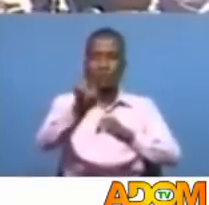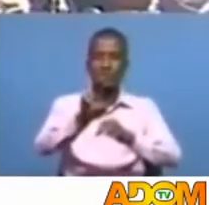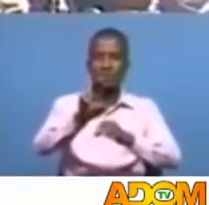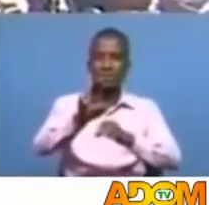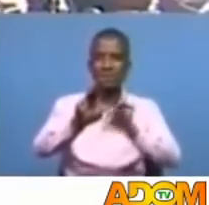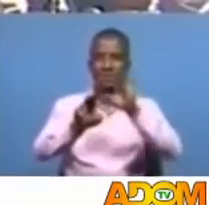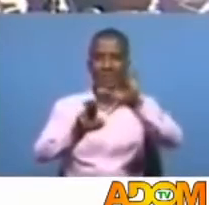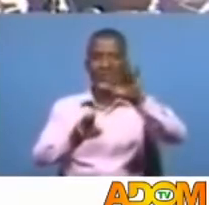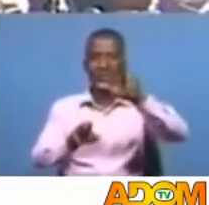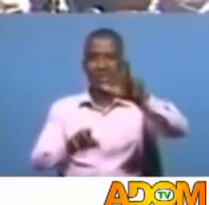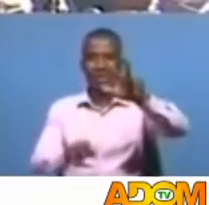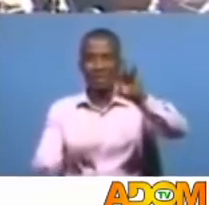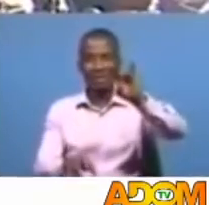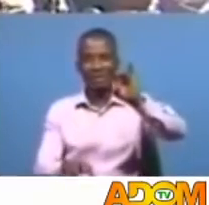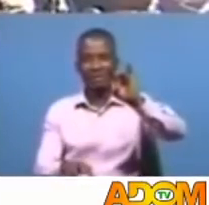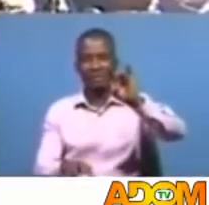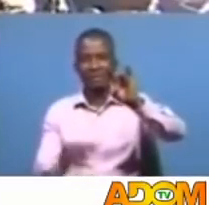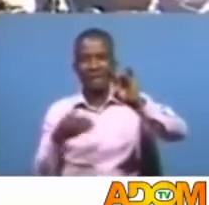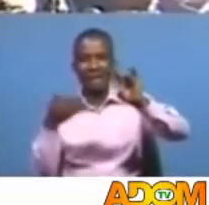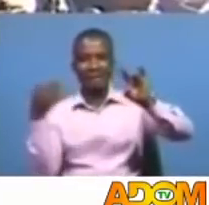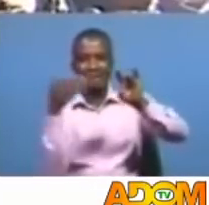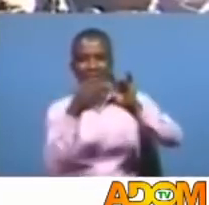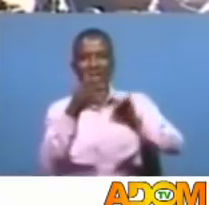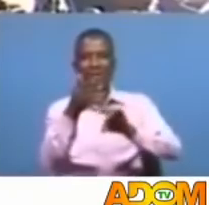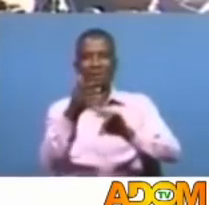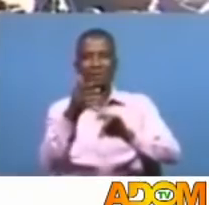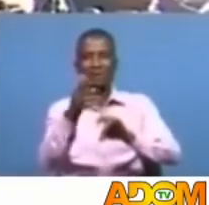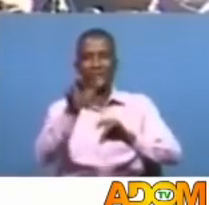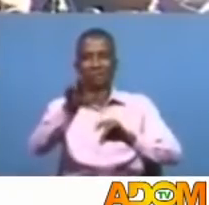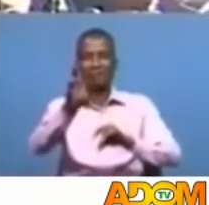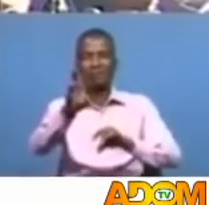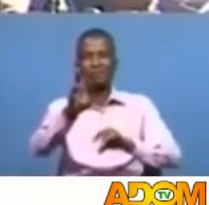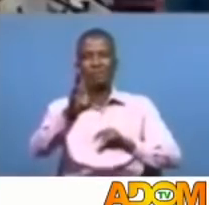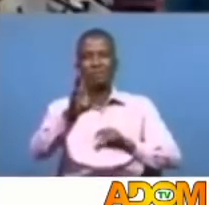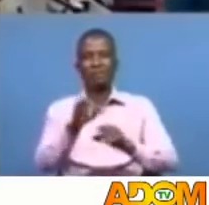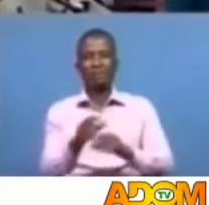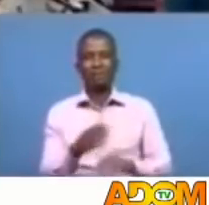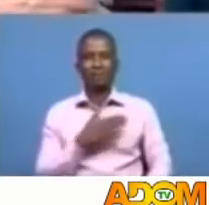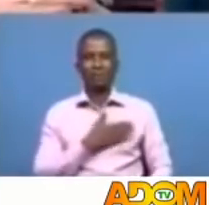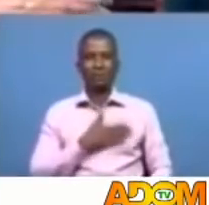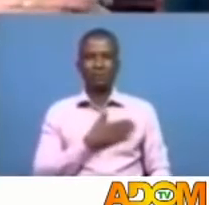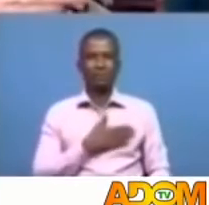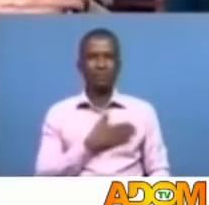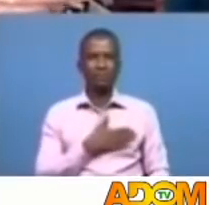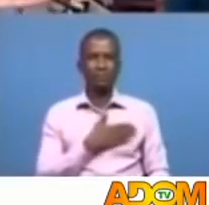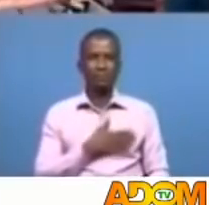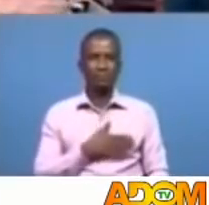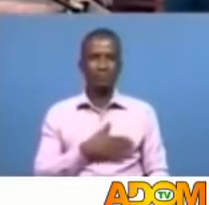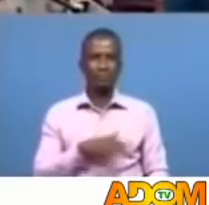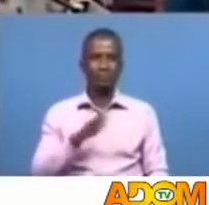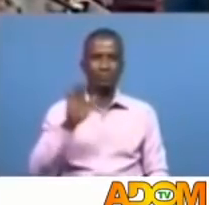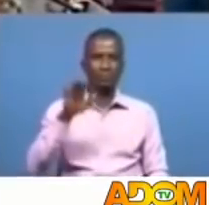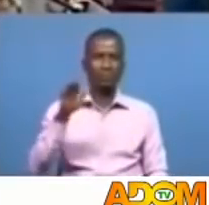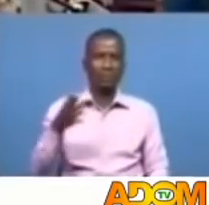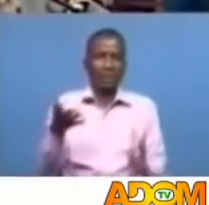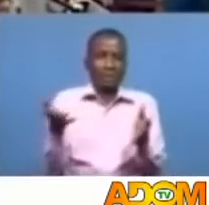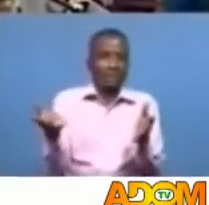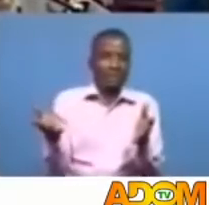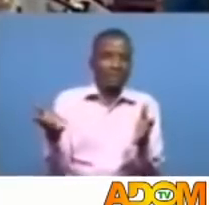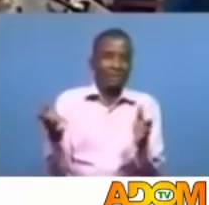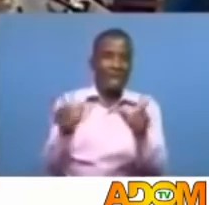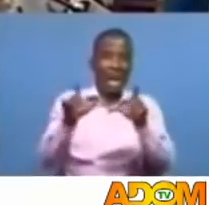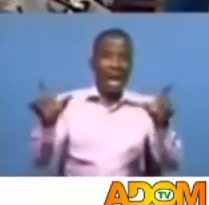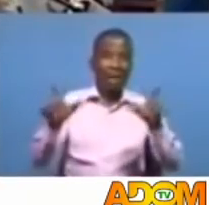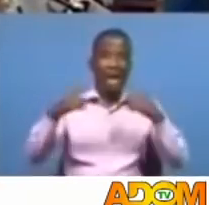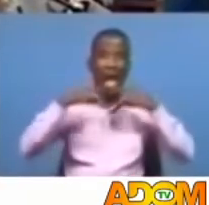38 against above Section 26. That is not what we meant. Well, my lords, I leave that to your lordships, but the language